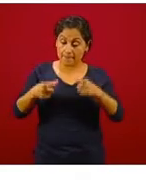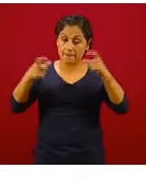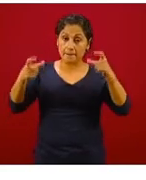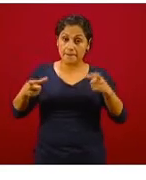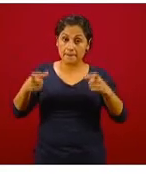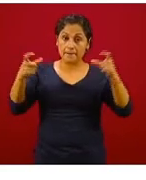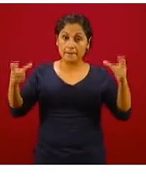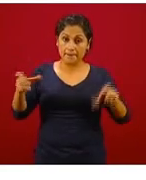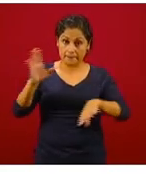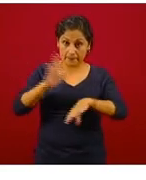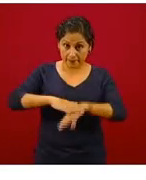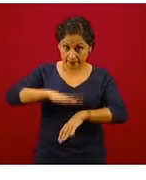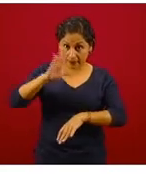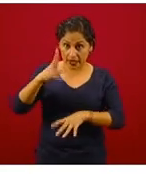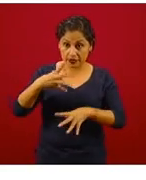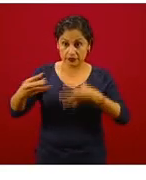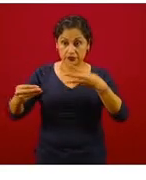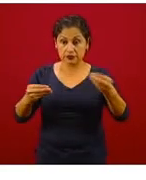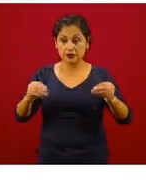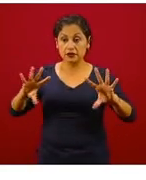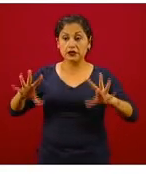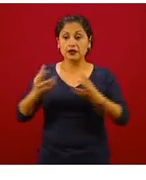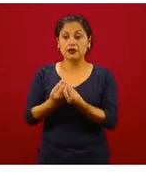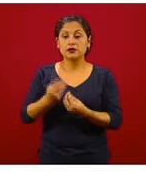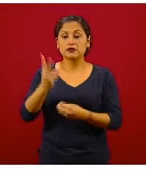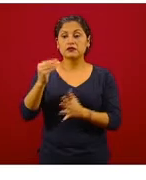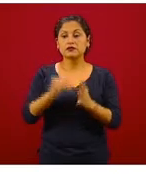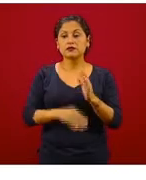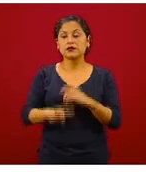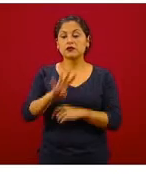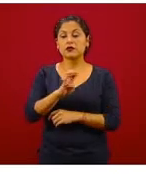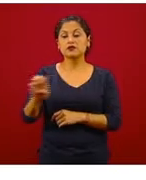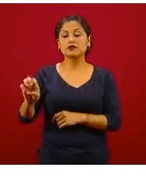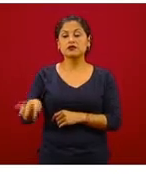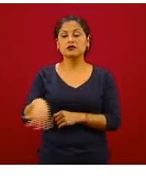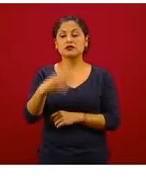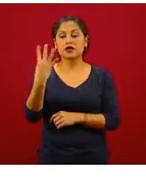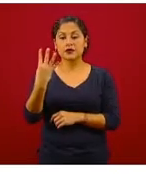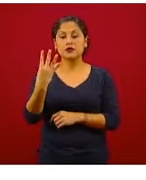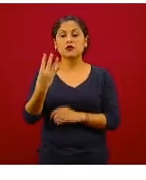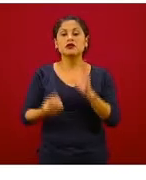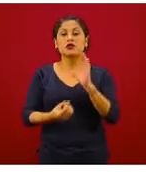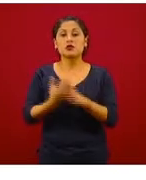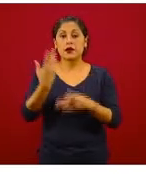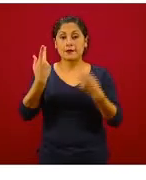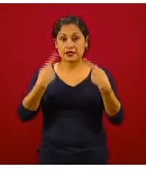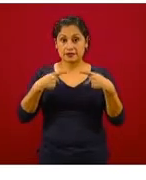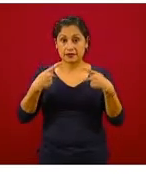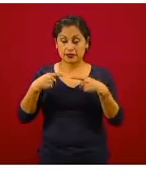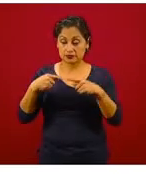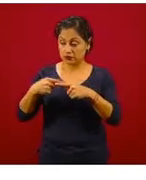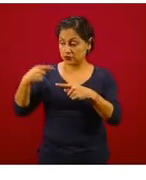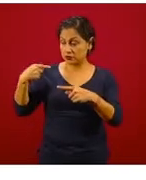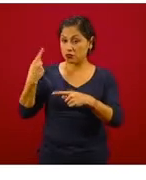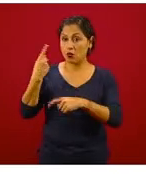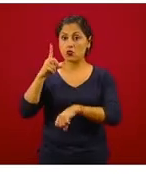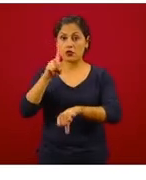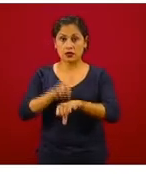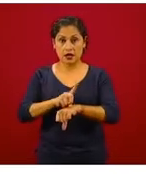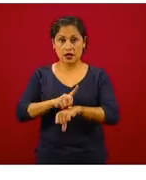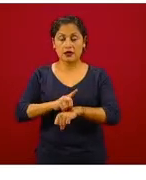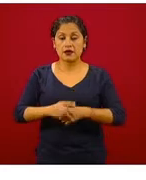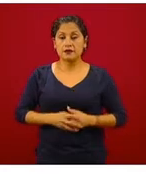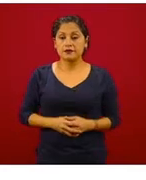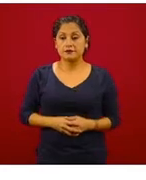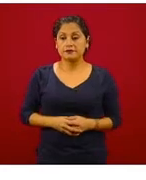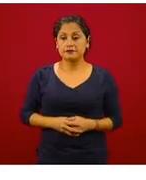know with that number of cases that are confirmed, those 2,414, those are